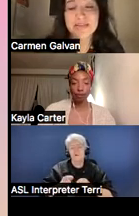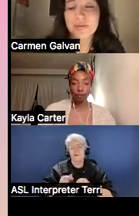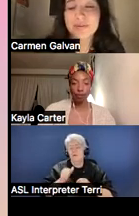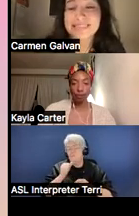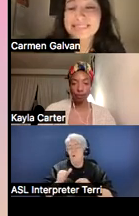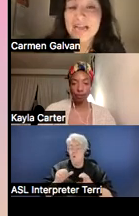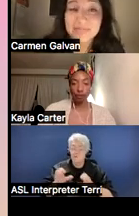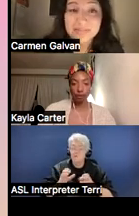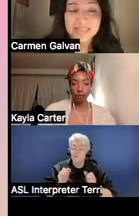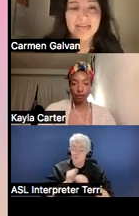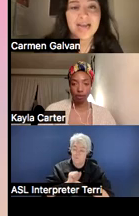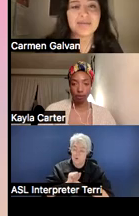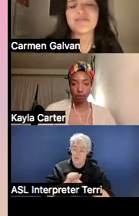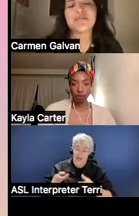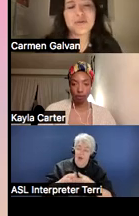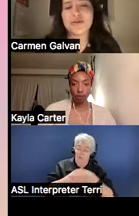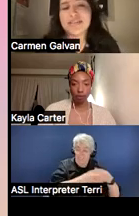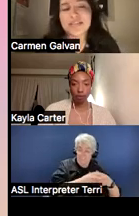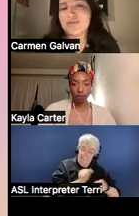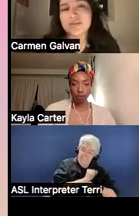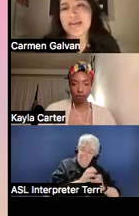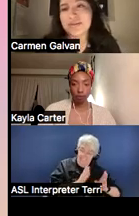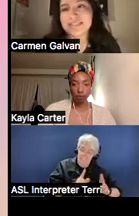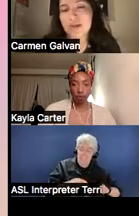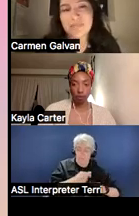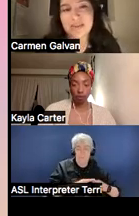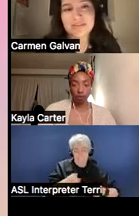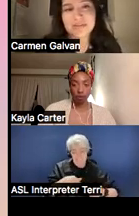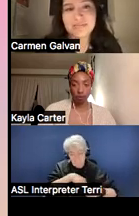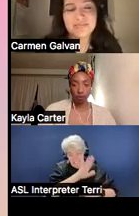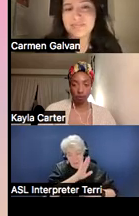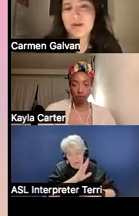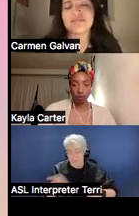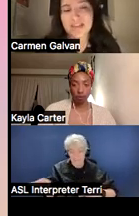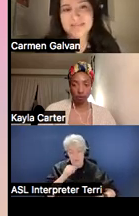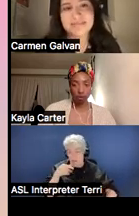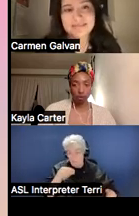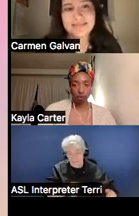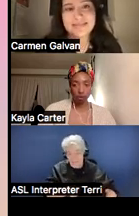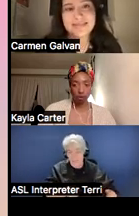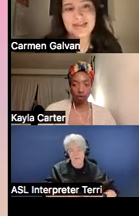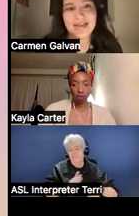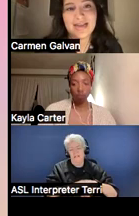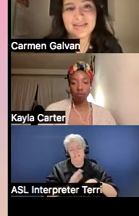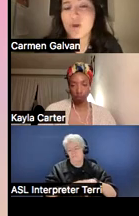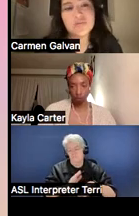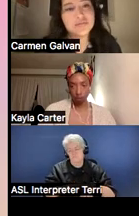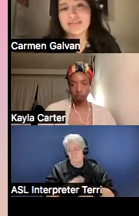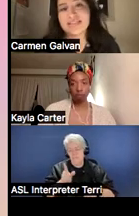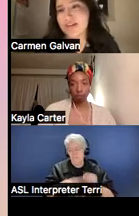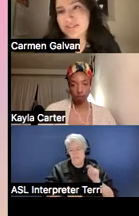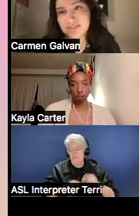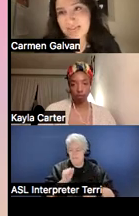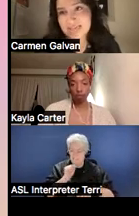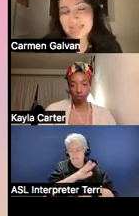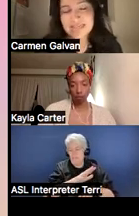be paid for by staff. If your employer is sending you out to outings and not paying for them, red flag. No,